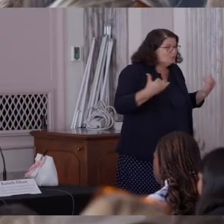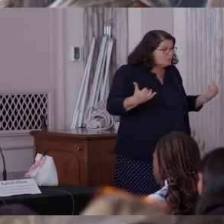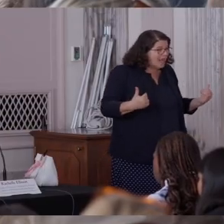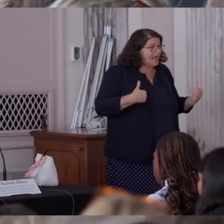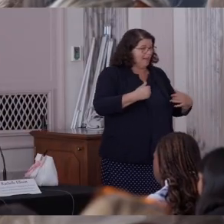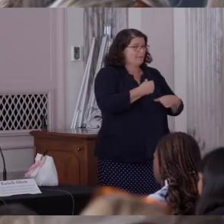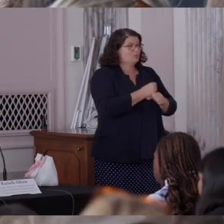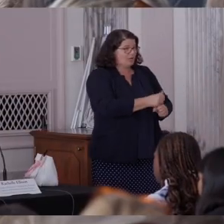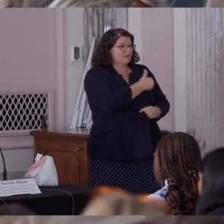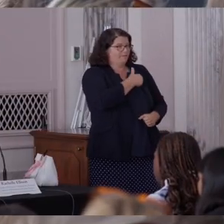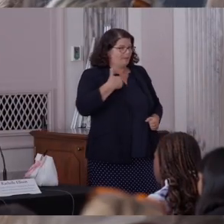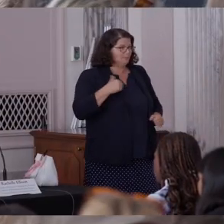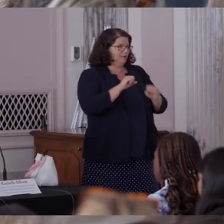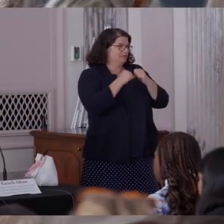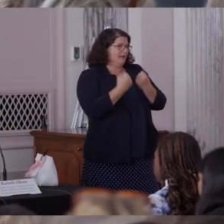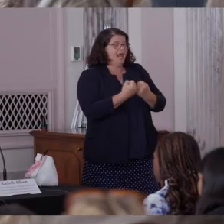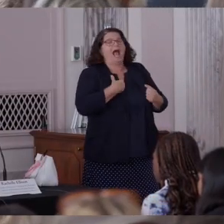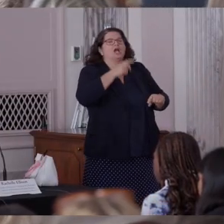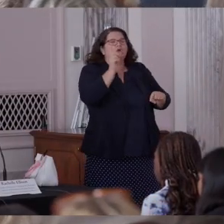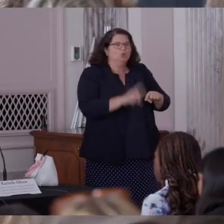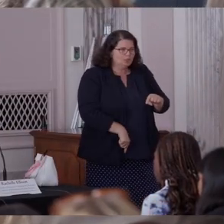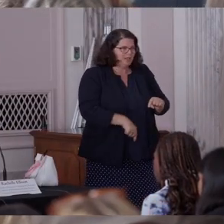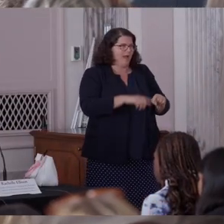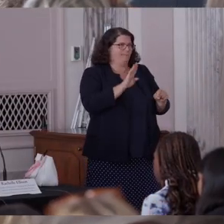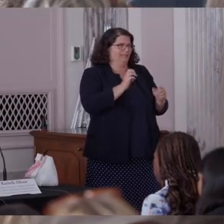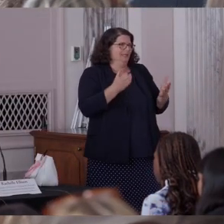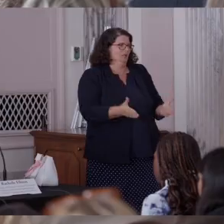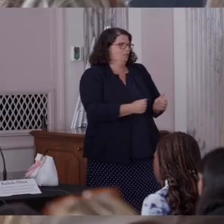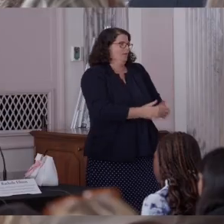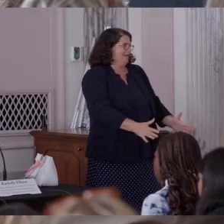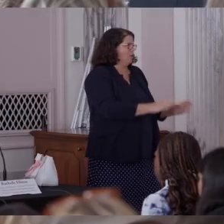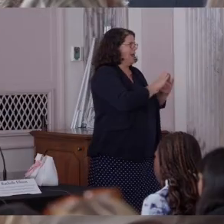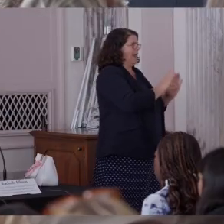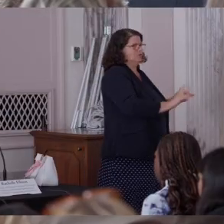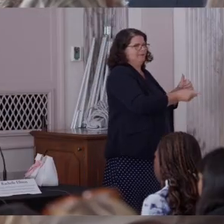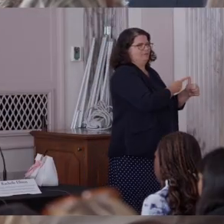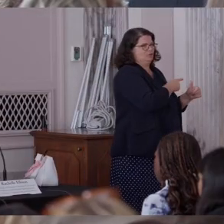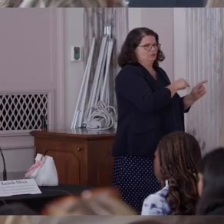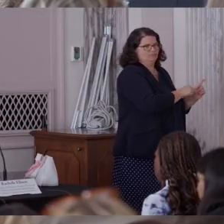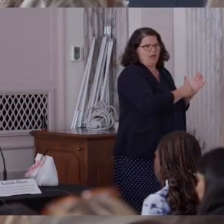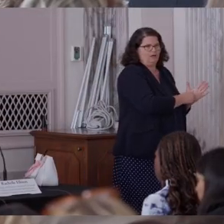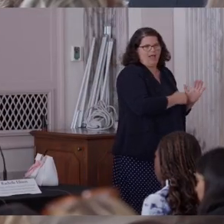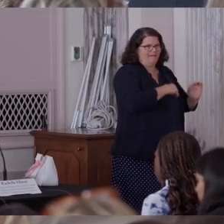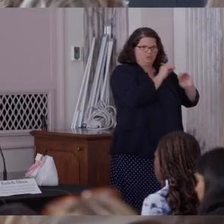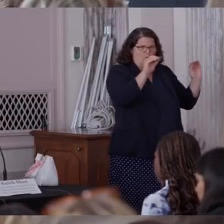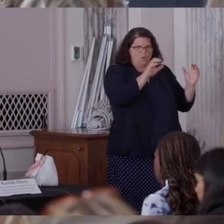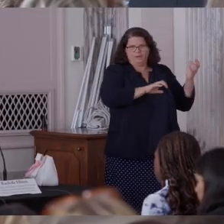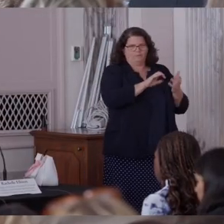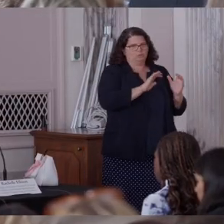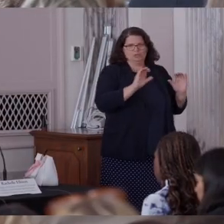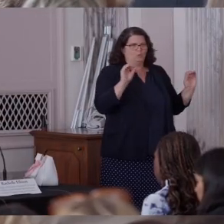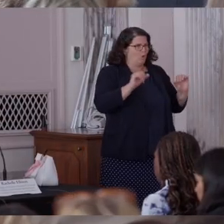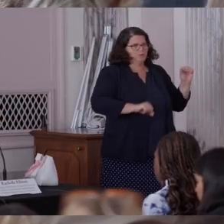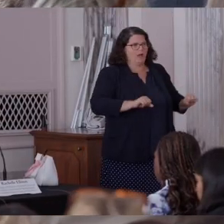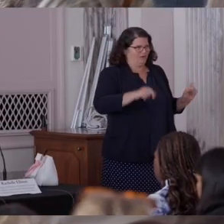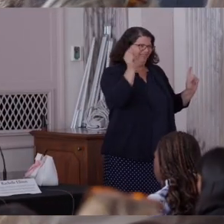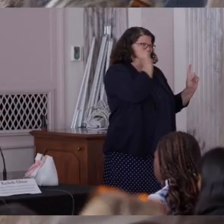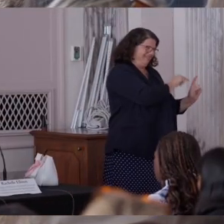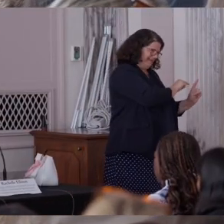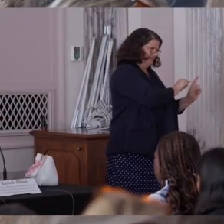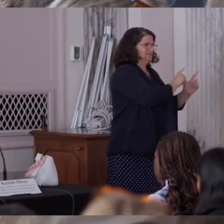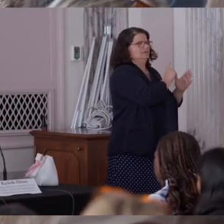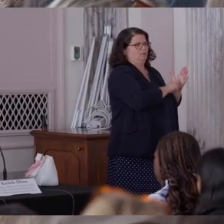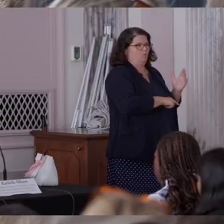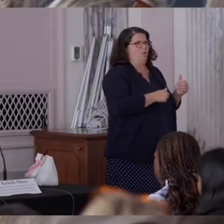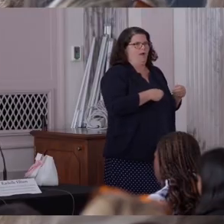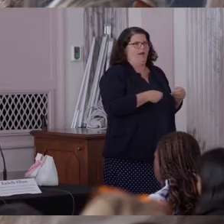but I could not have done that without the Housing First model. I'm absolutely not confused about that. Being a person who was given